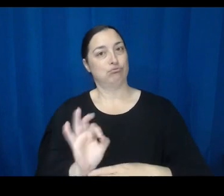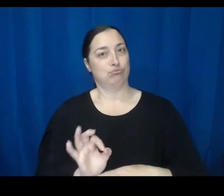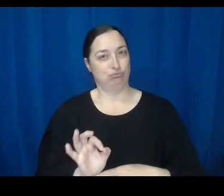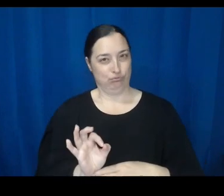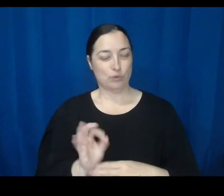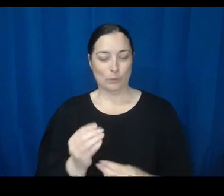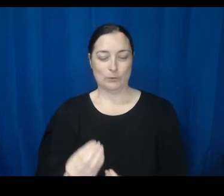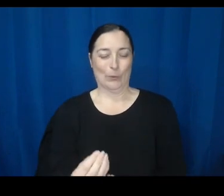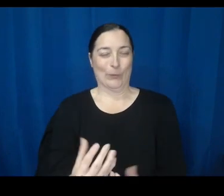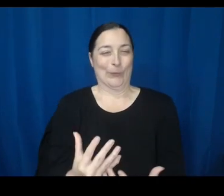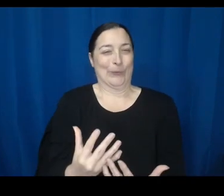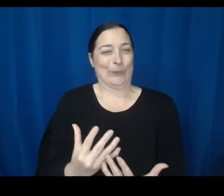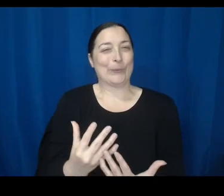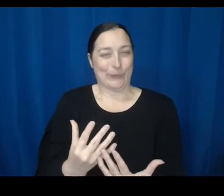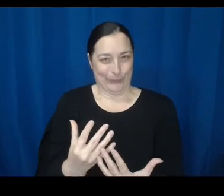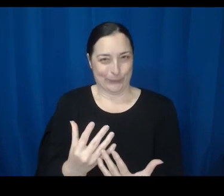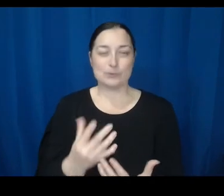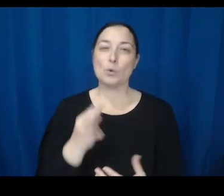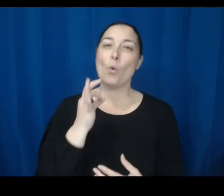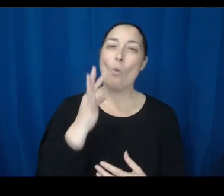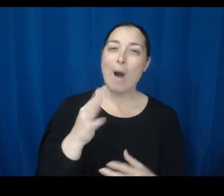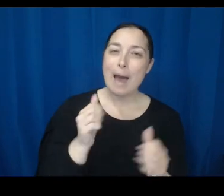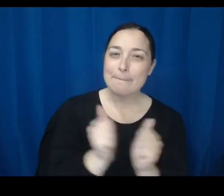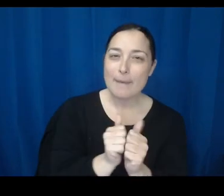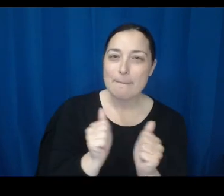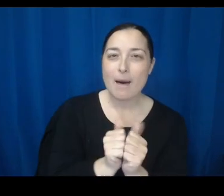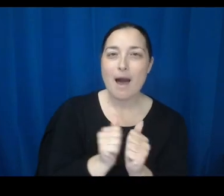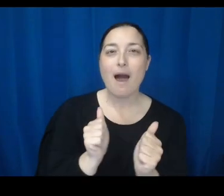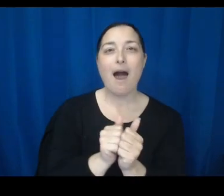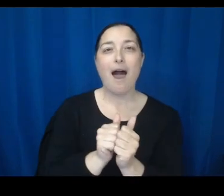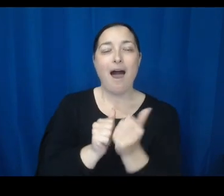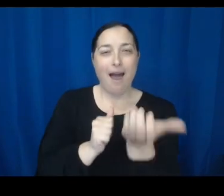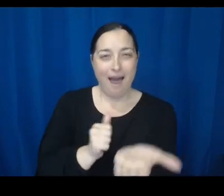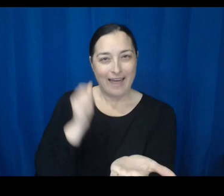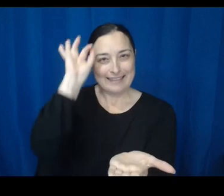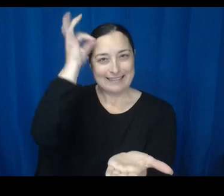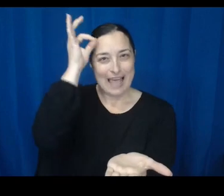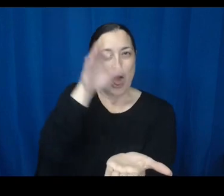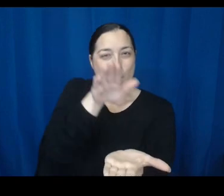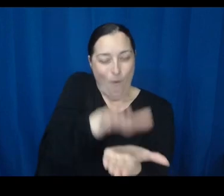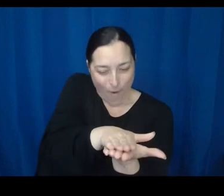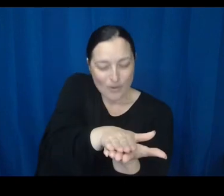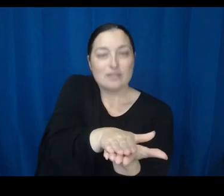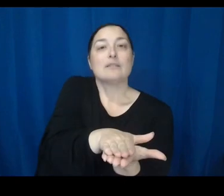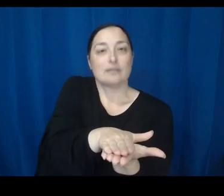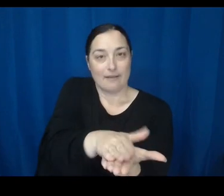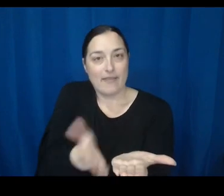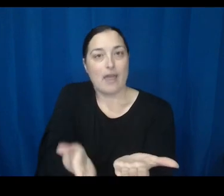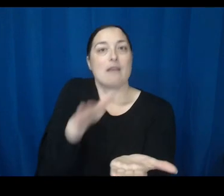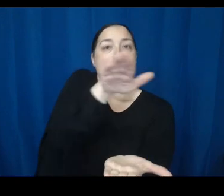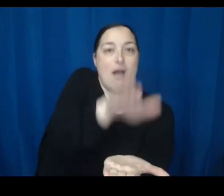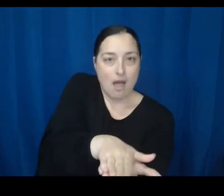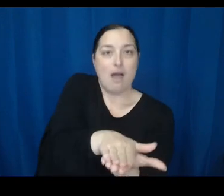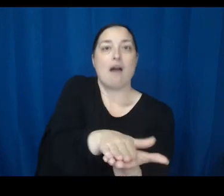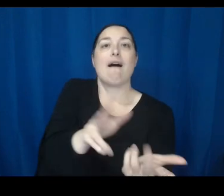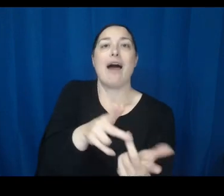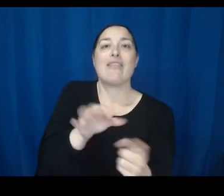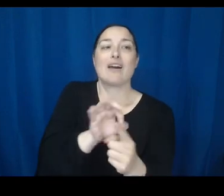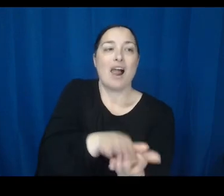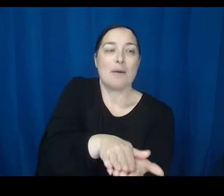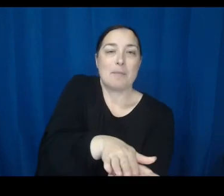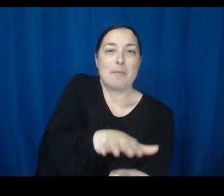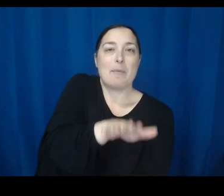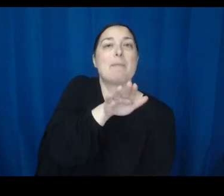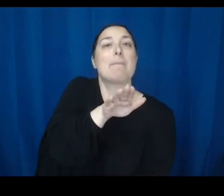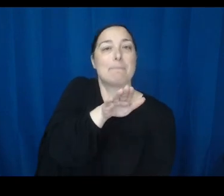through. We've got the white paper bouncing off with the light reflecting back and then building up, slowly moving from the